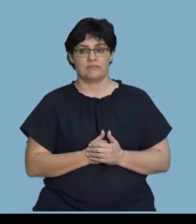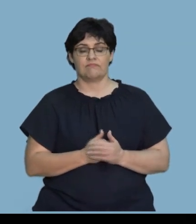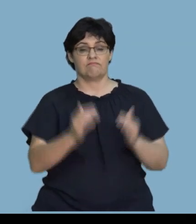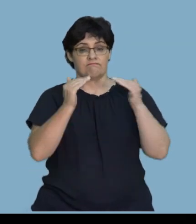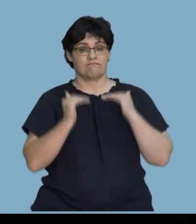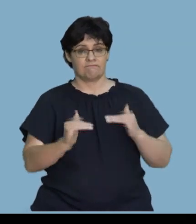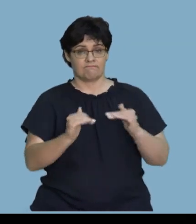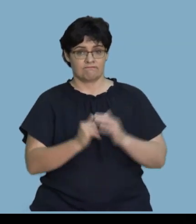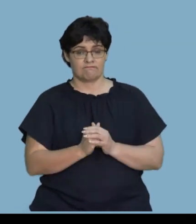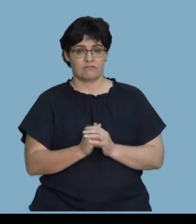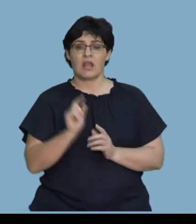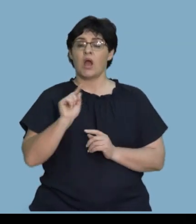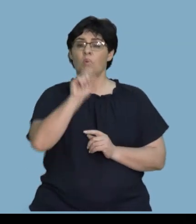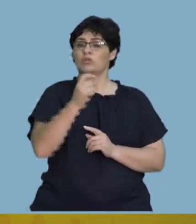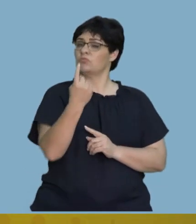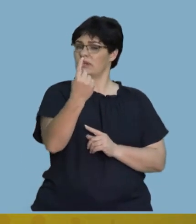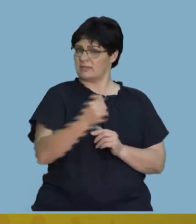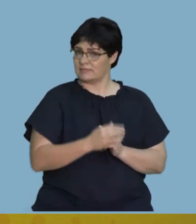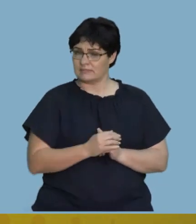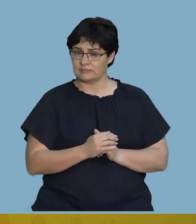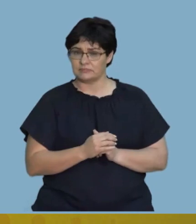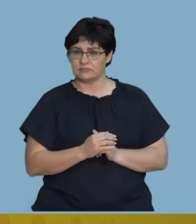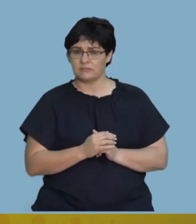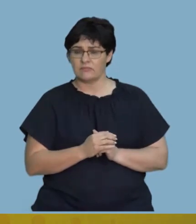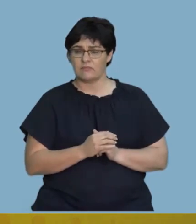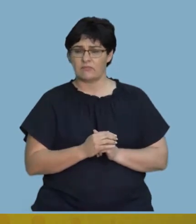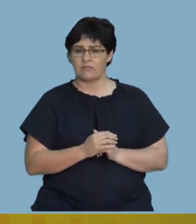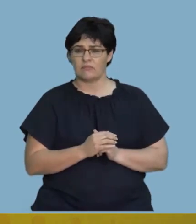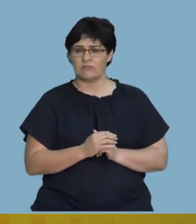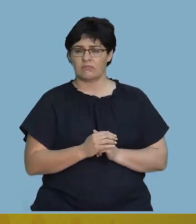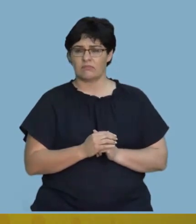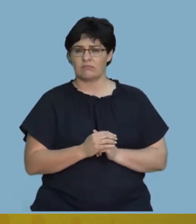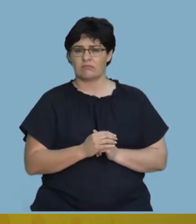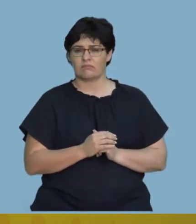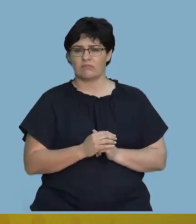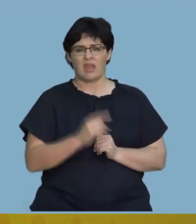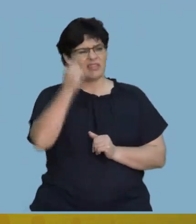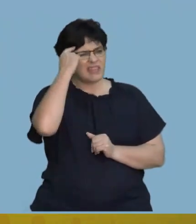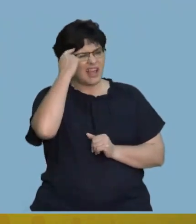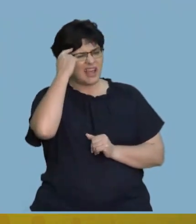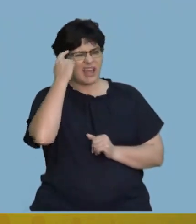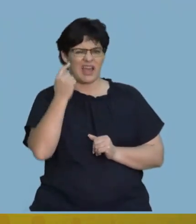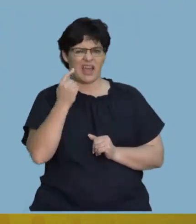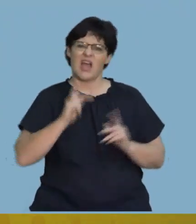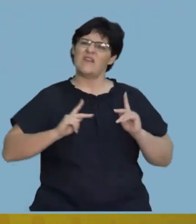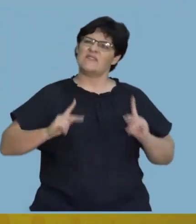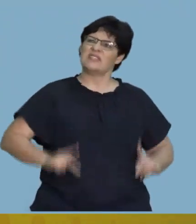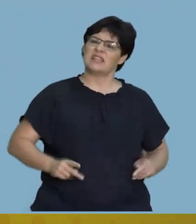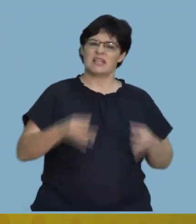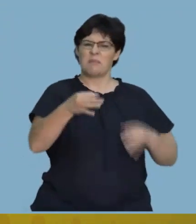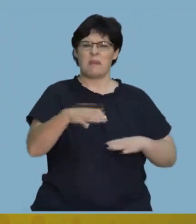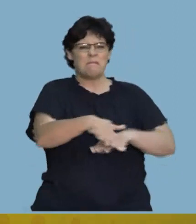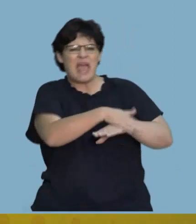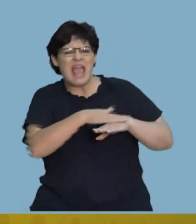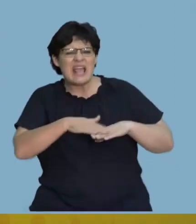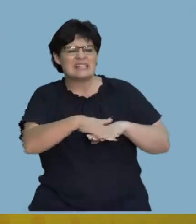along, the first question. Now, if you think of, the basics in the physics paper, be it the